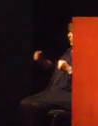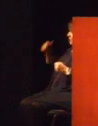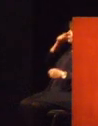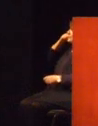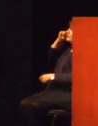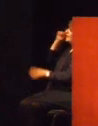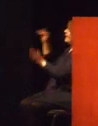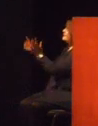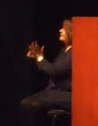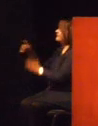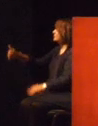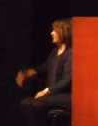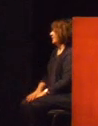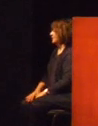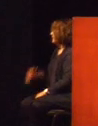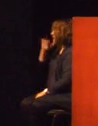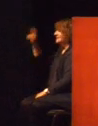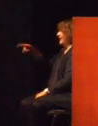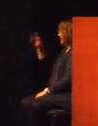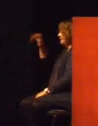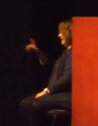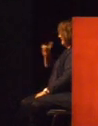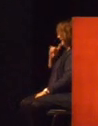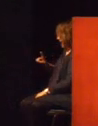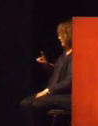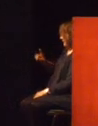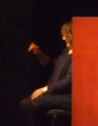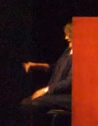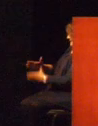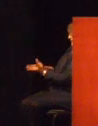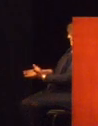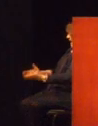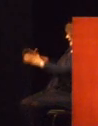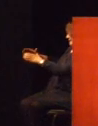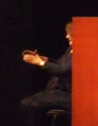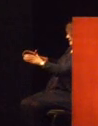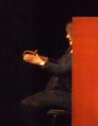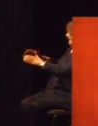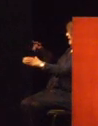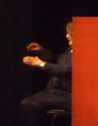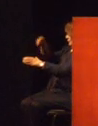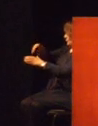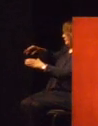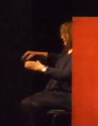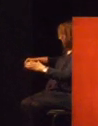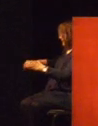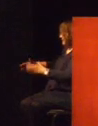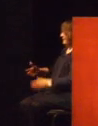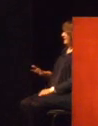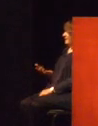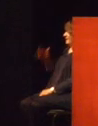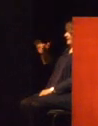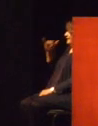identity. The racial identity isn't just another tool. It actually is the toolbox that we use to carry all of the skills. And